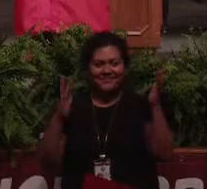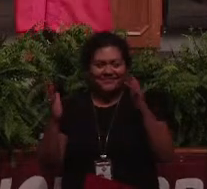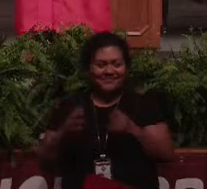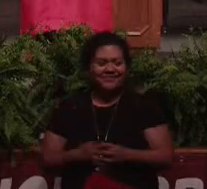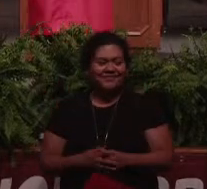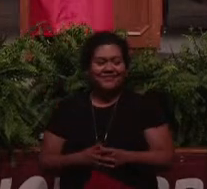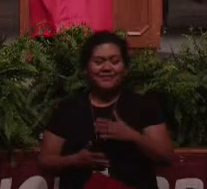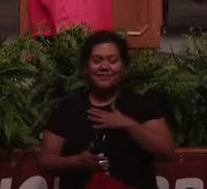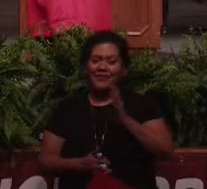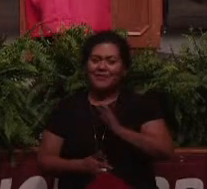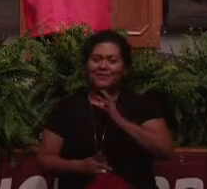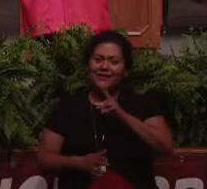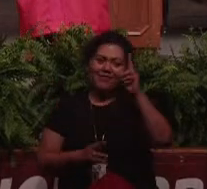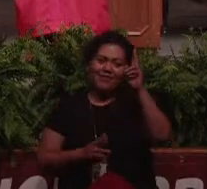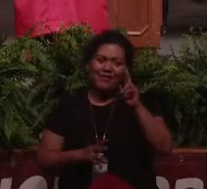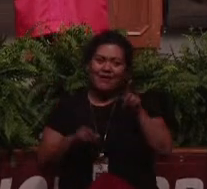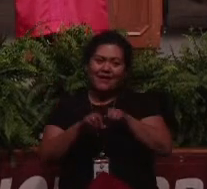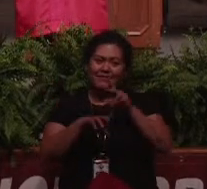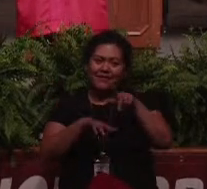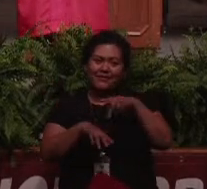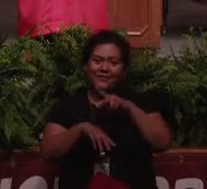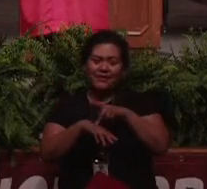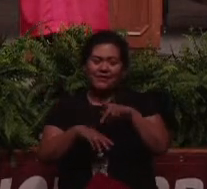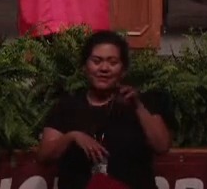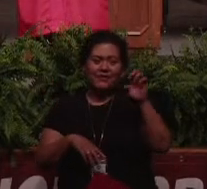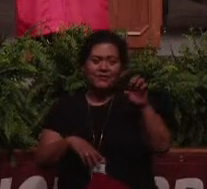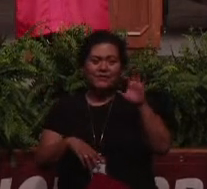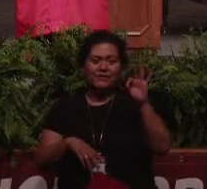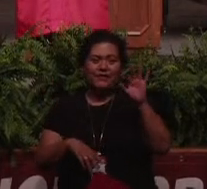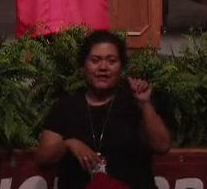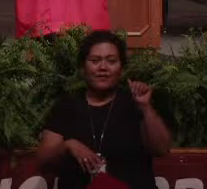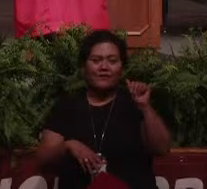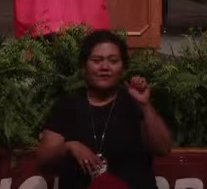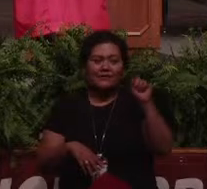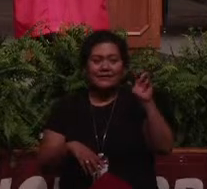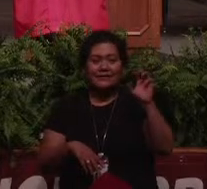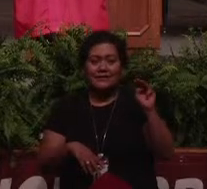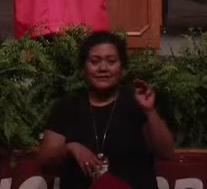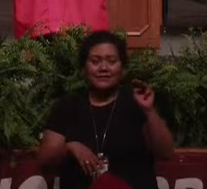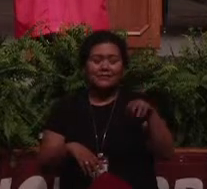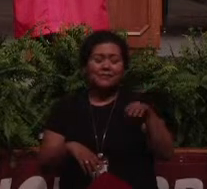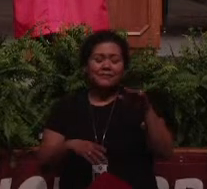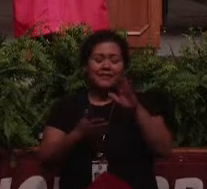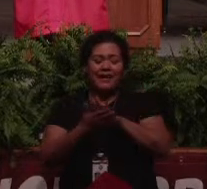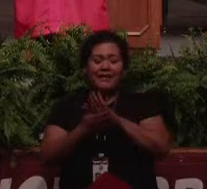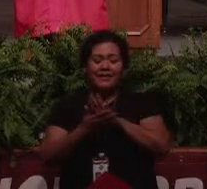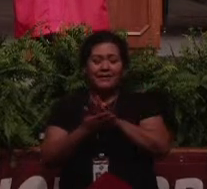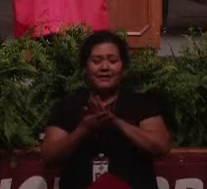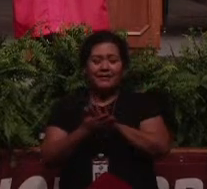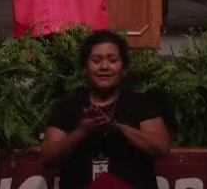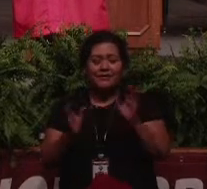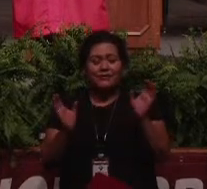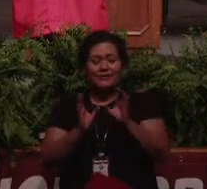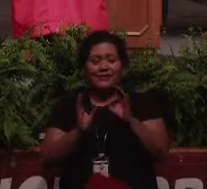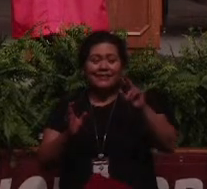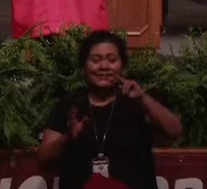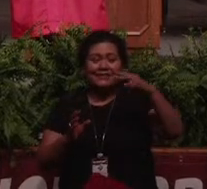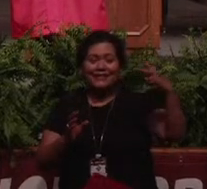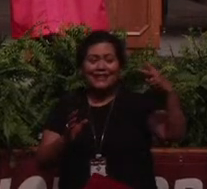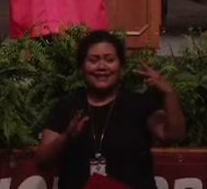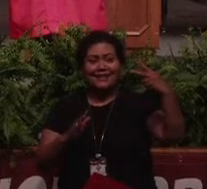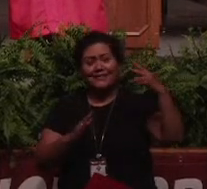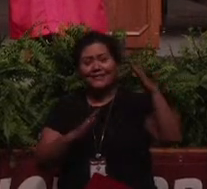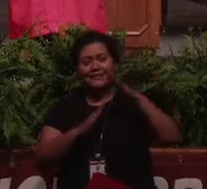It is my privilege and honor as the principal of the Edgewood Fine Arts STEAM Academy to certify the second highest